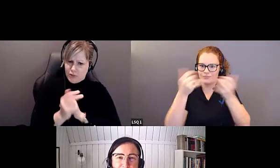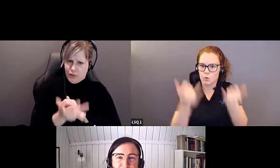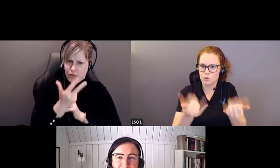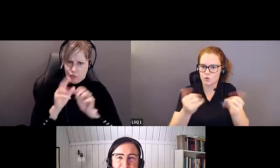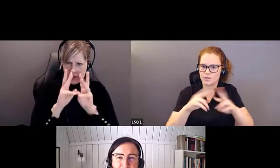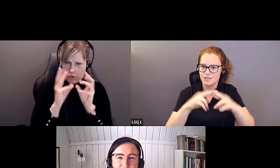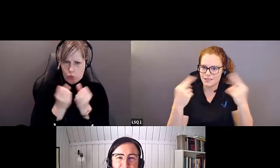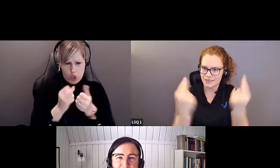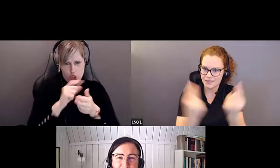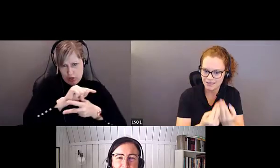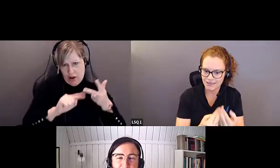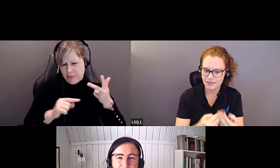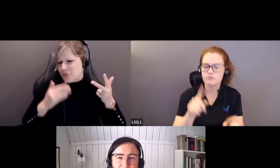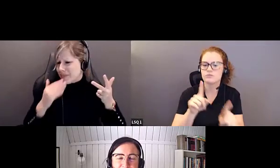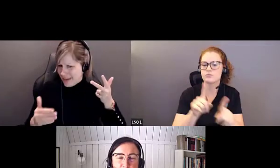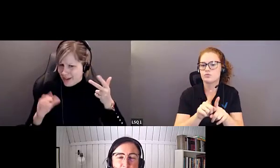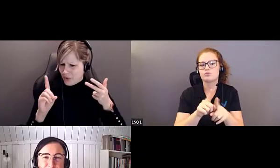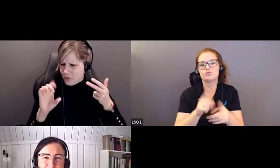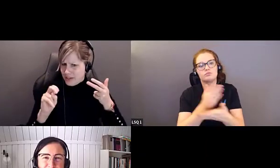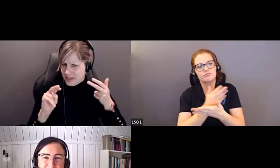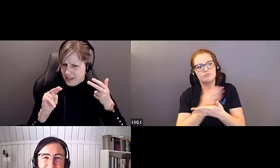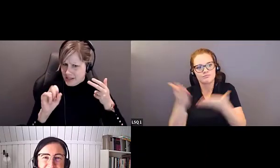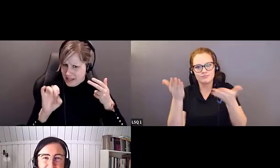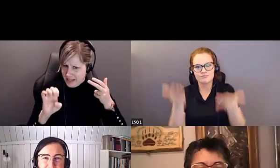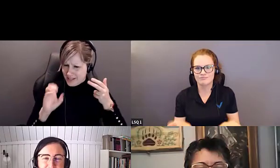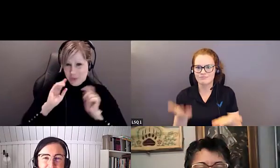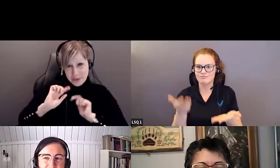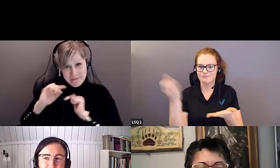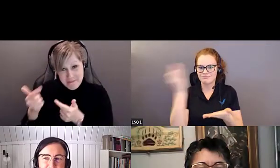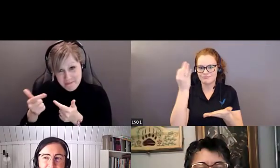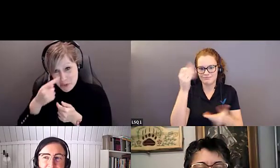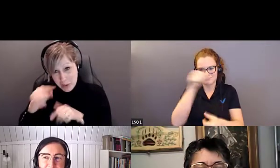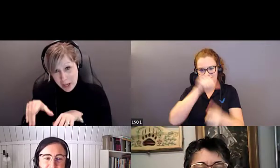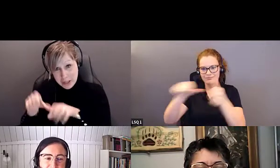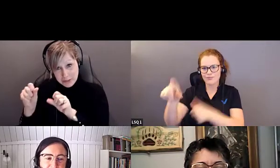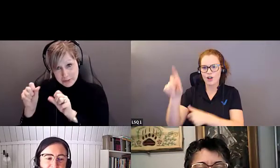And I'm going to turn things over to her now. Over to you, Denise.